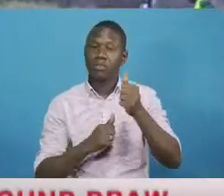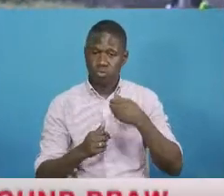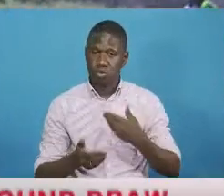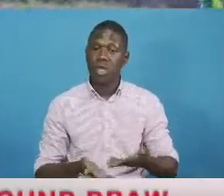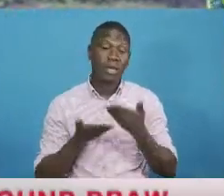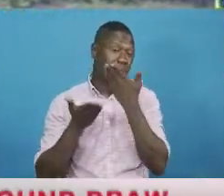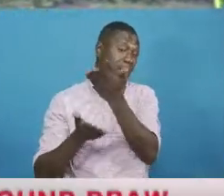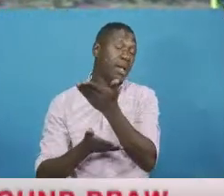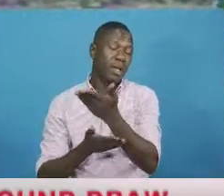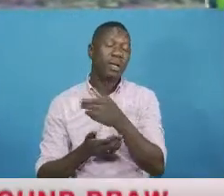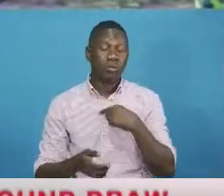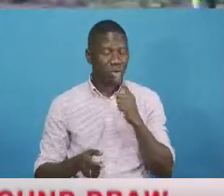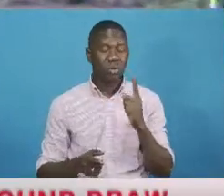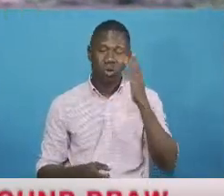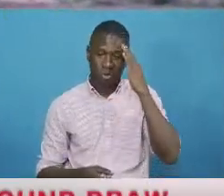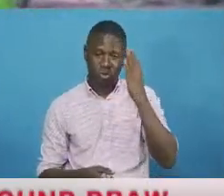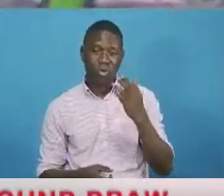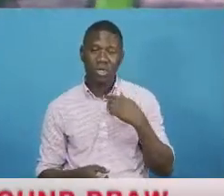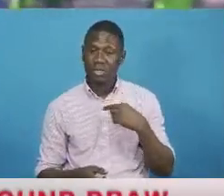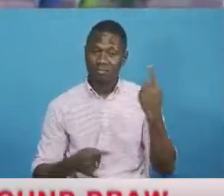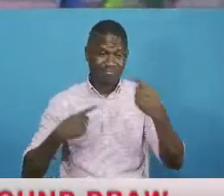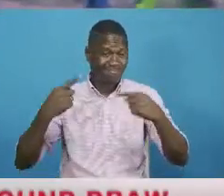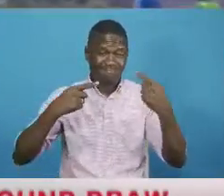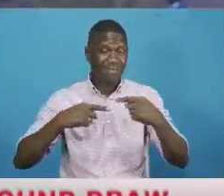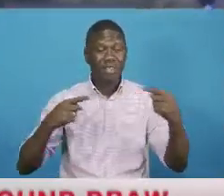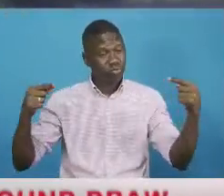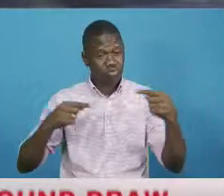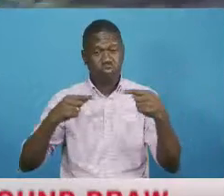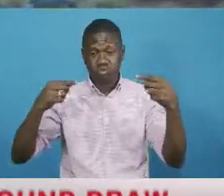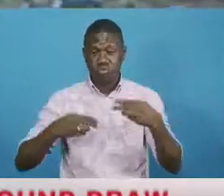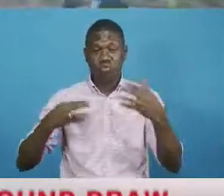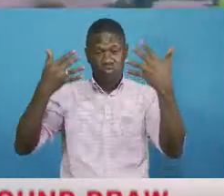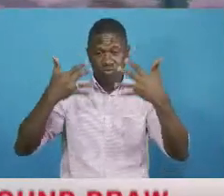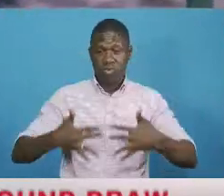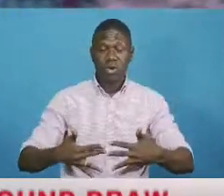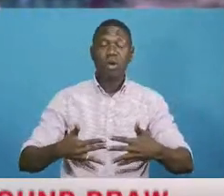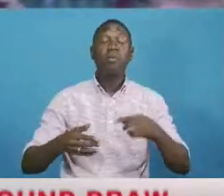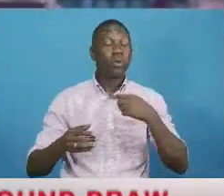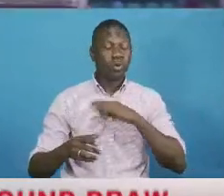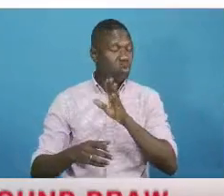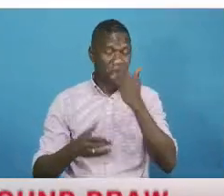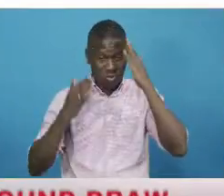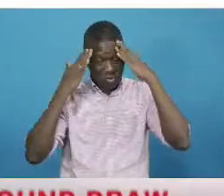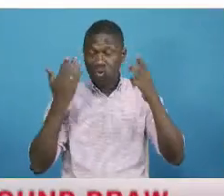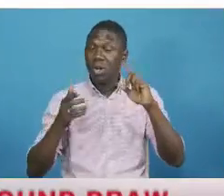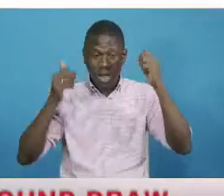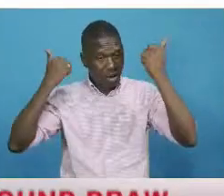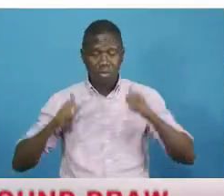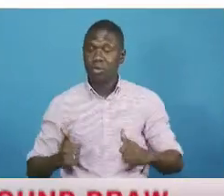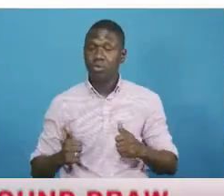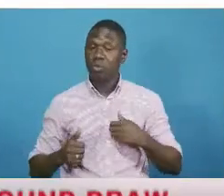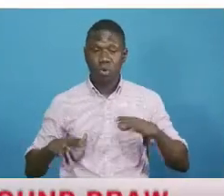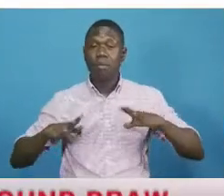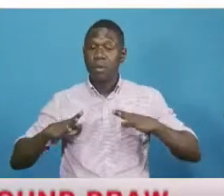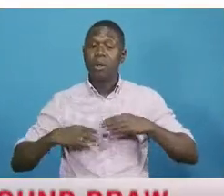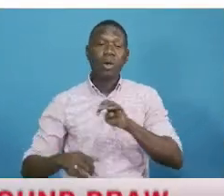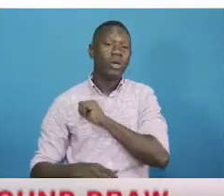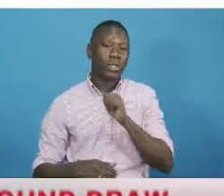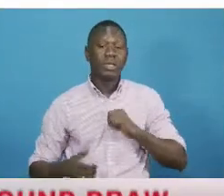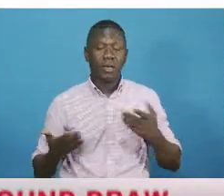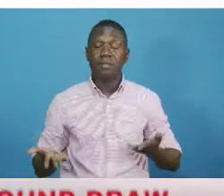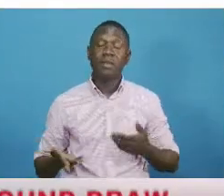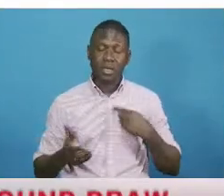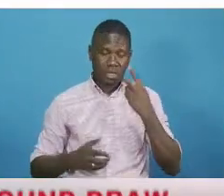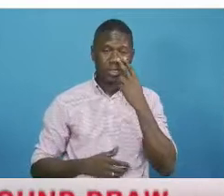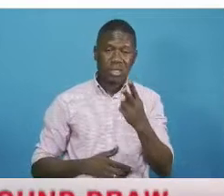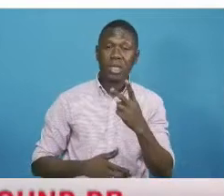you said, it's preliminaries, but nobody knows what's going to happen, but we'll prepare ourselves for this and then see if we